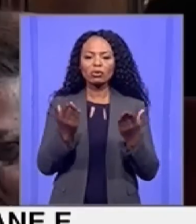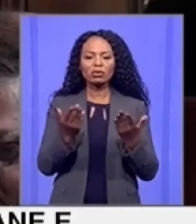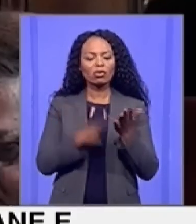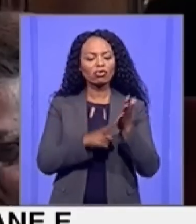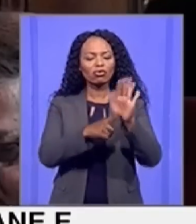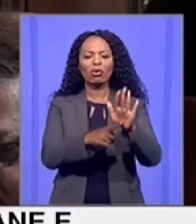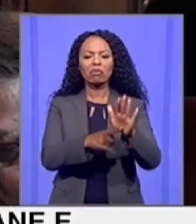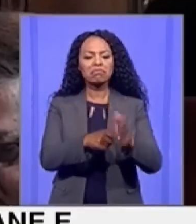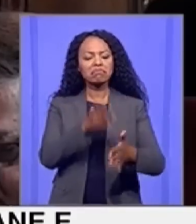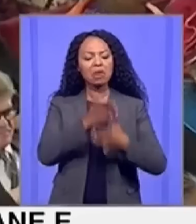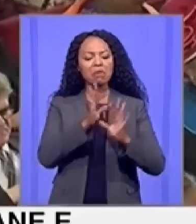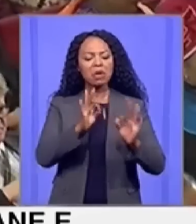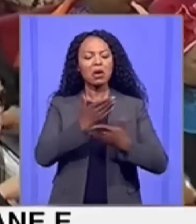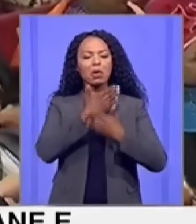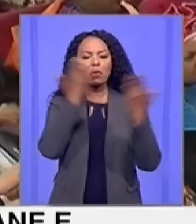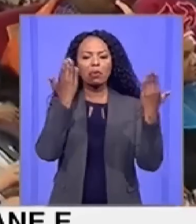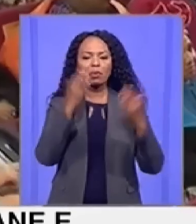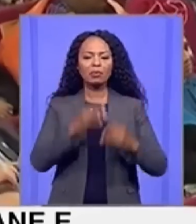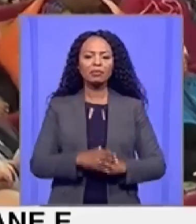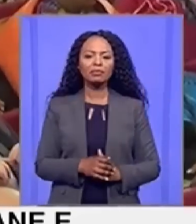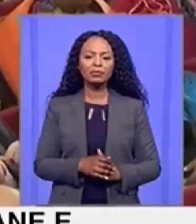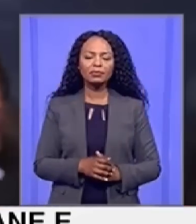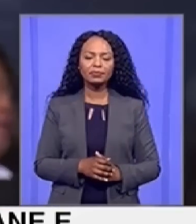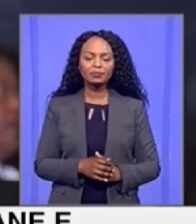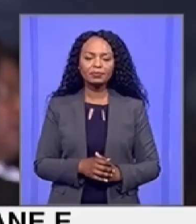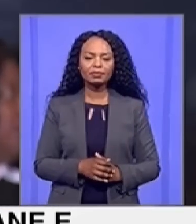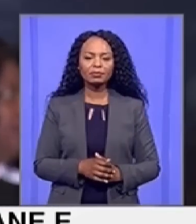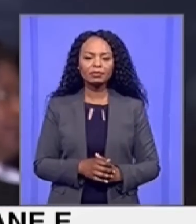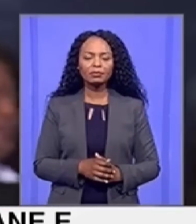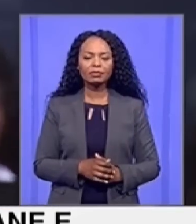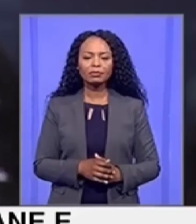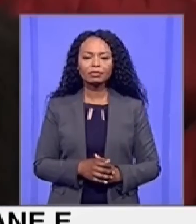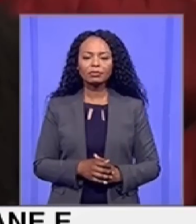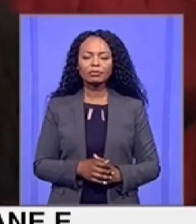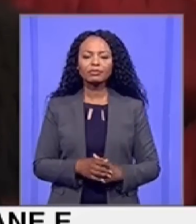e voutile kgahlano le ho theolwa Mkhwebane setulong. We therefore